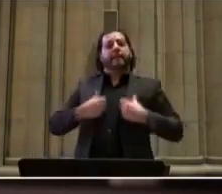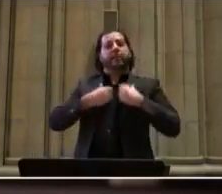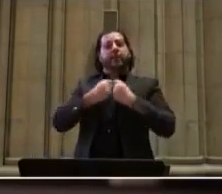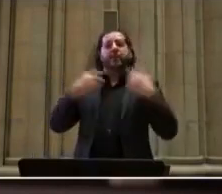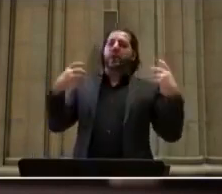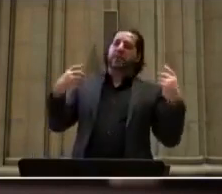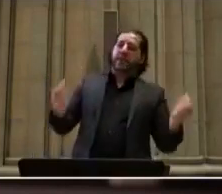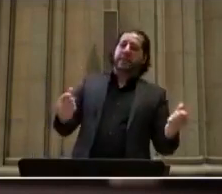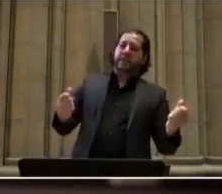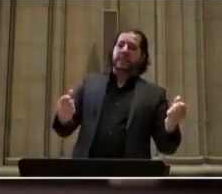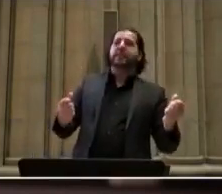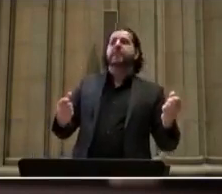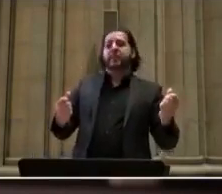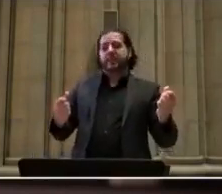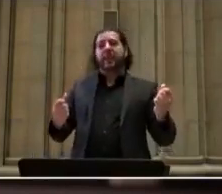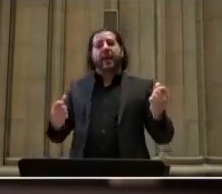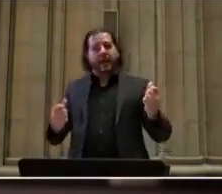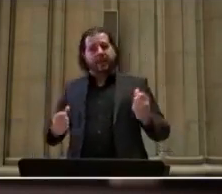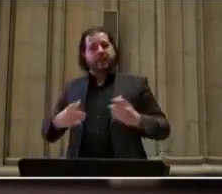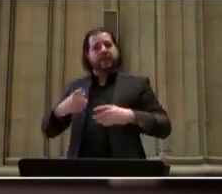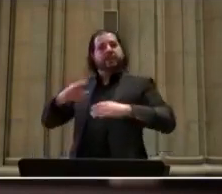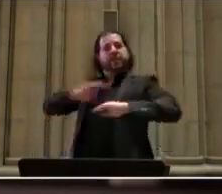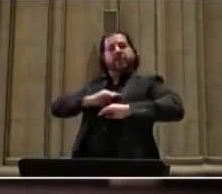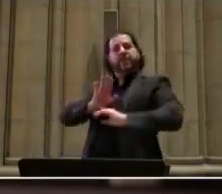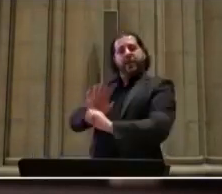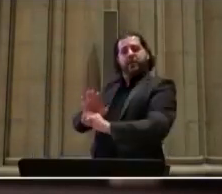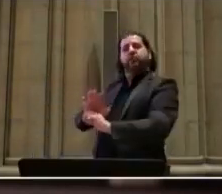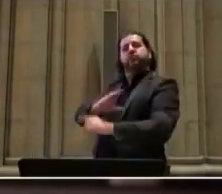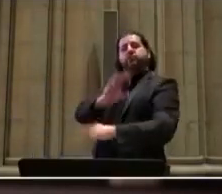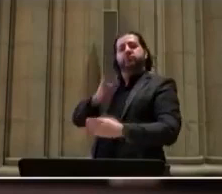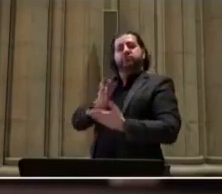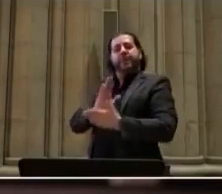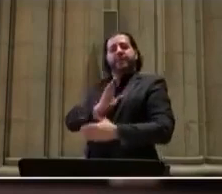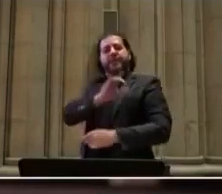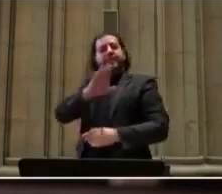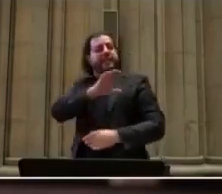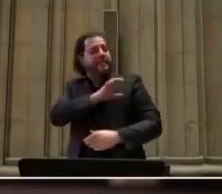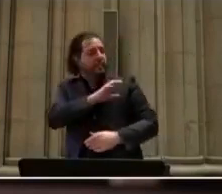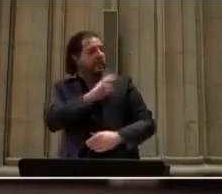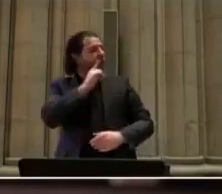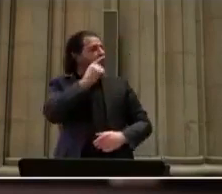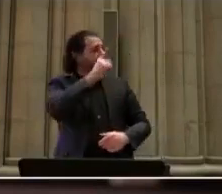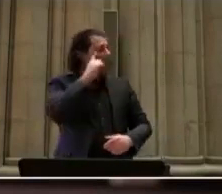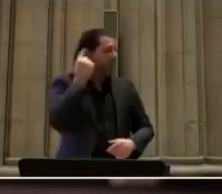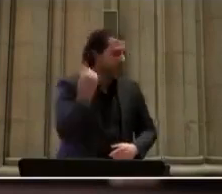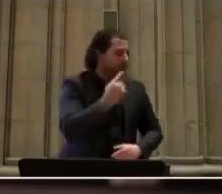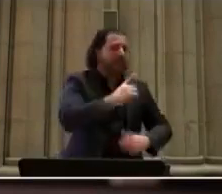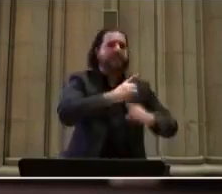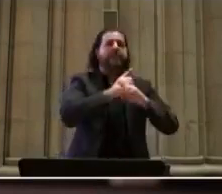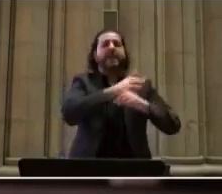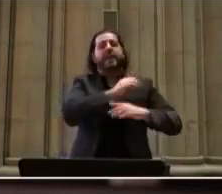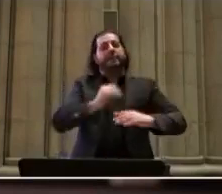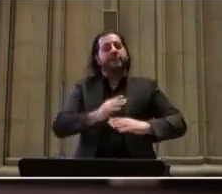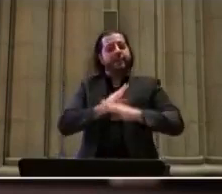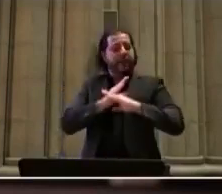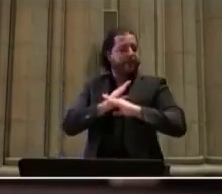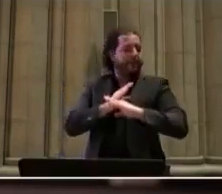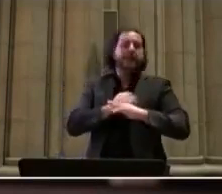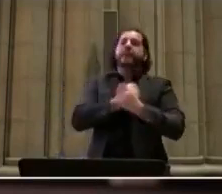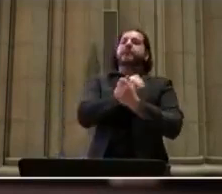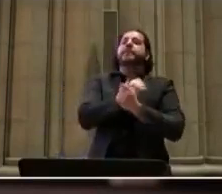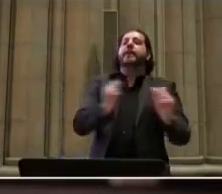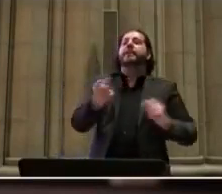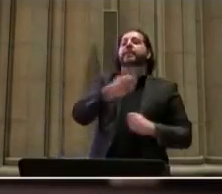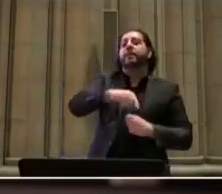that their rights as citizens will always be defended and protected. Safeguard